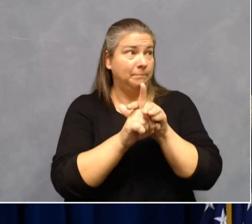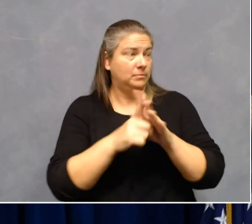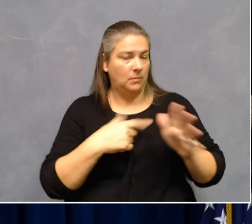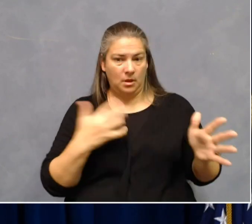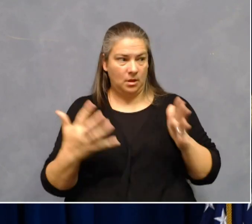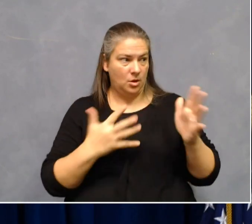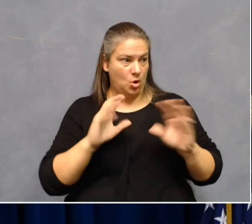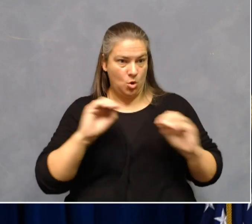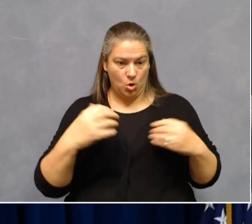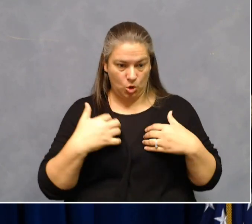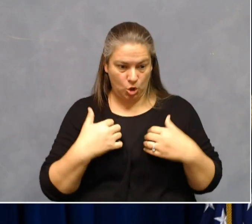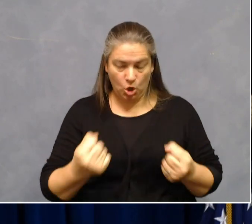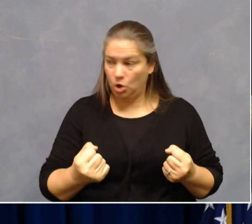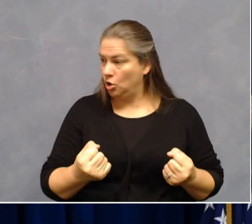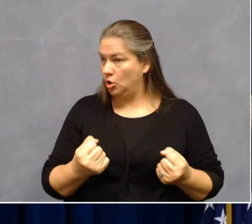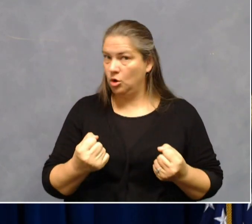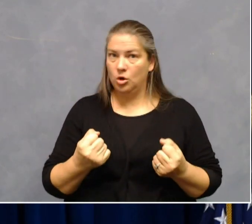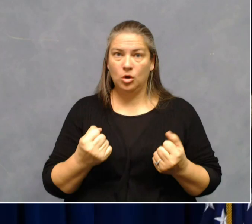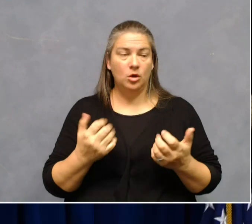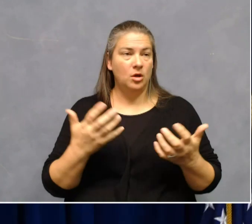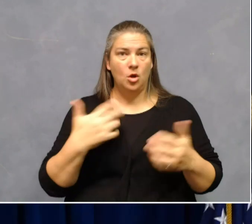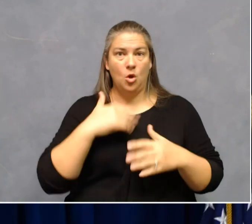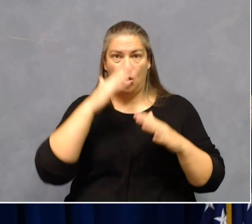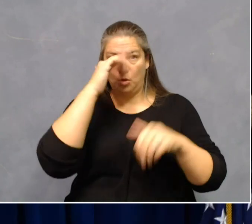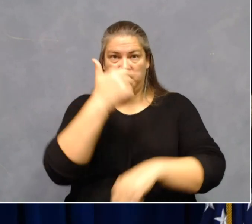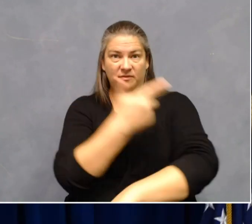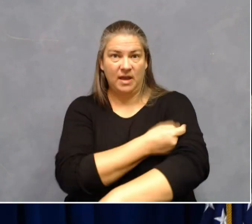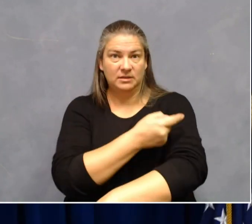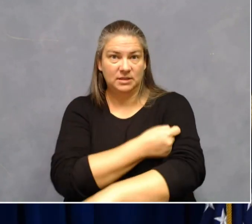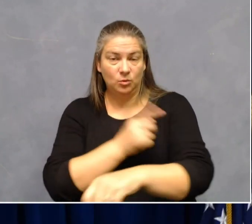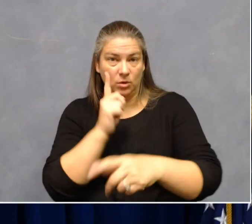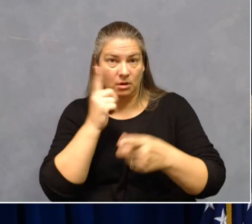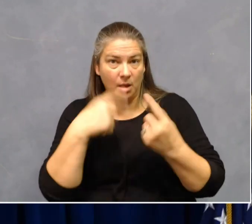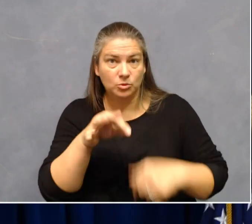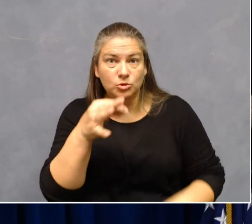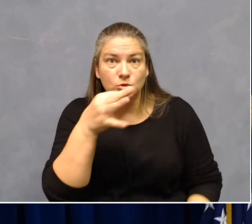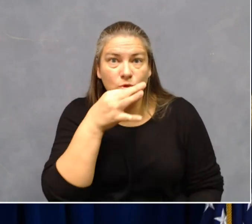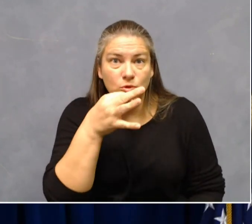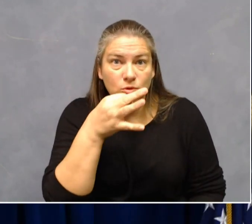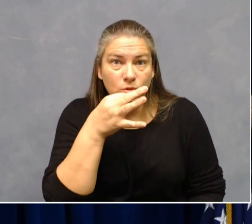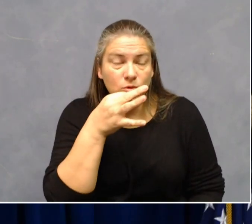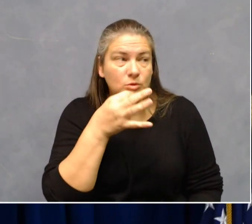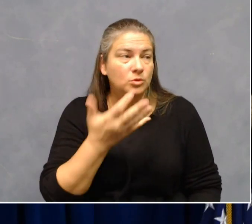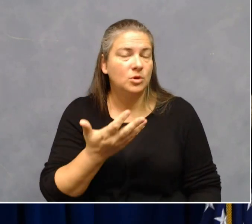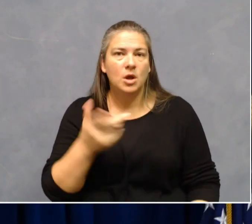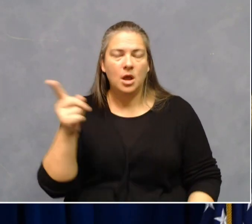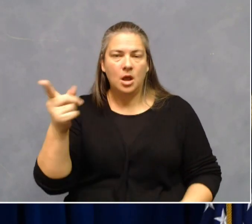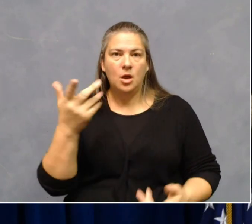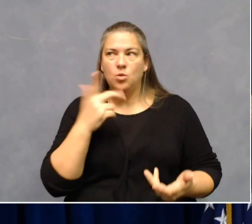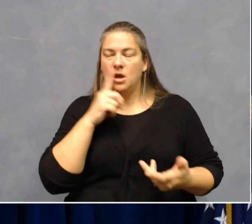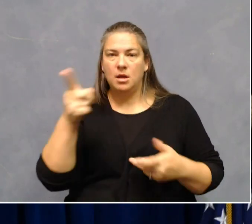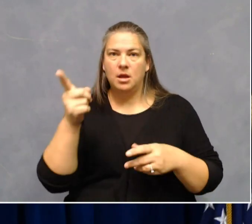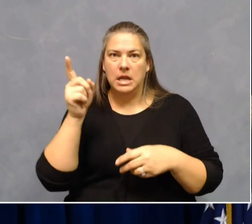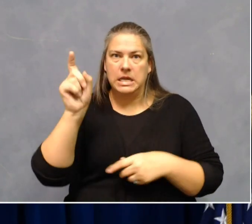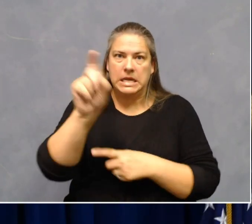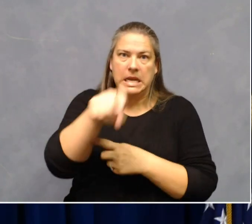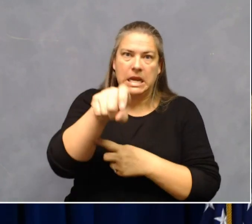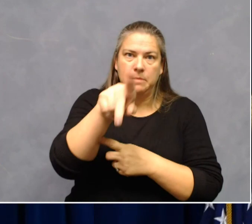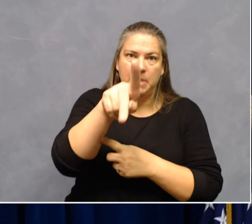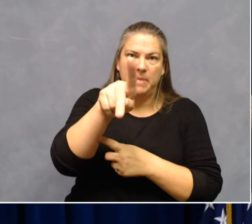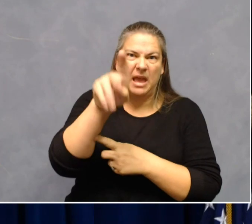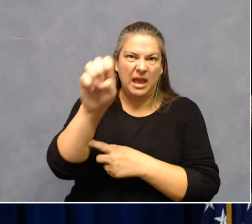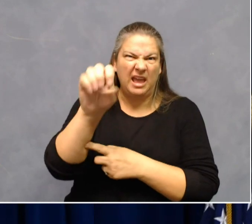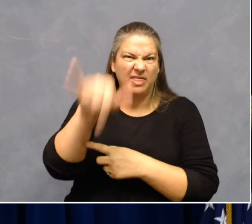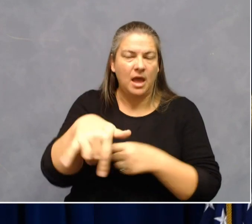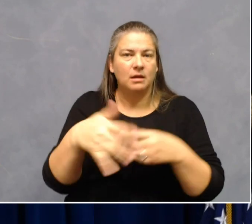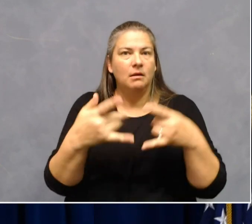vaccine comes soon, that created a need for PPE like none we've ever seen and hit the entire world, which shut